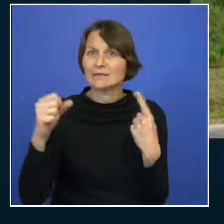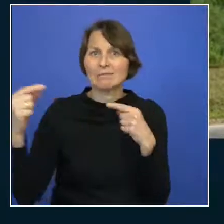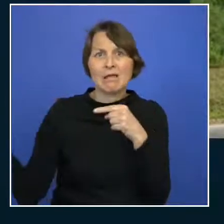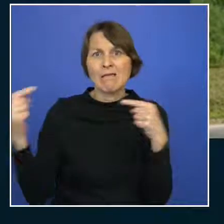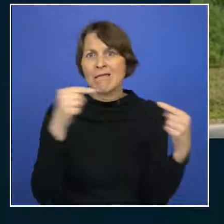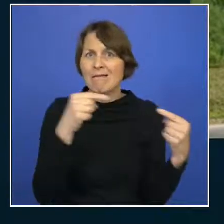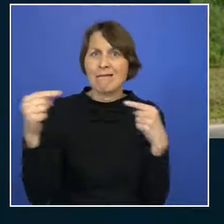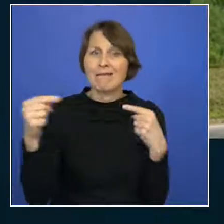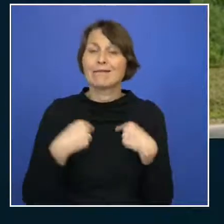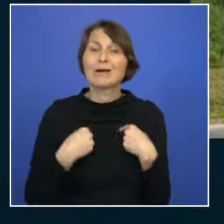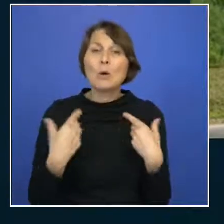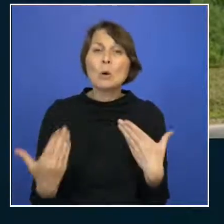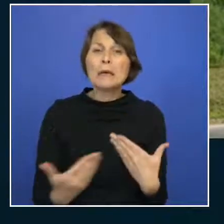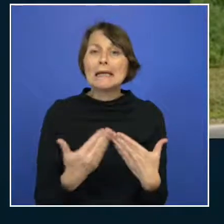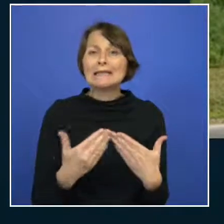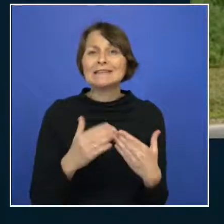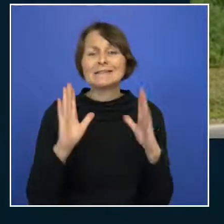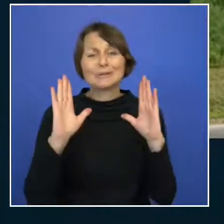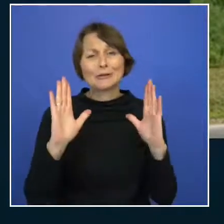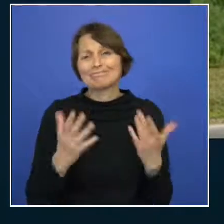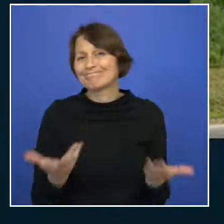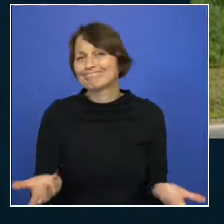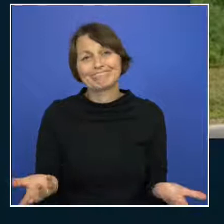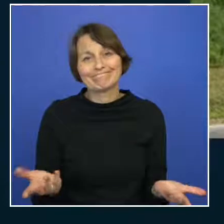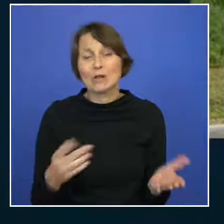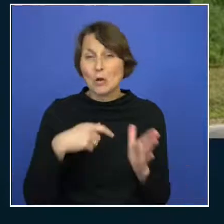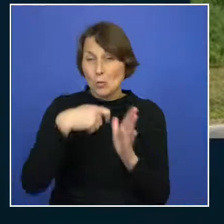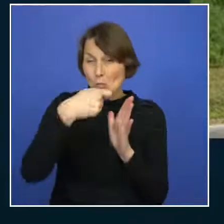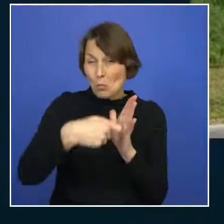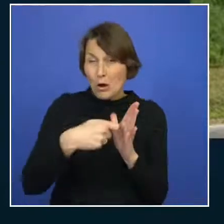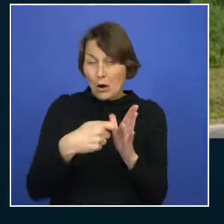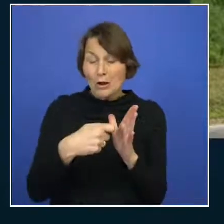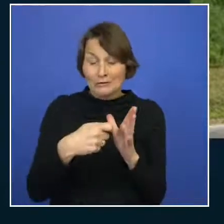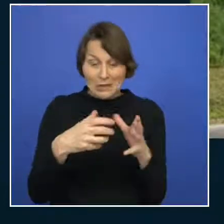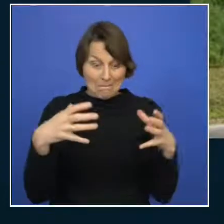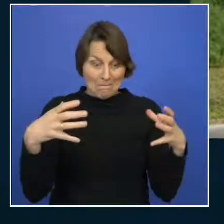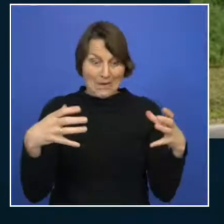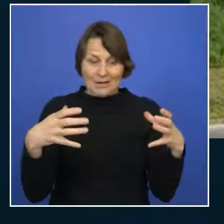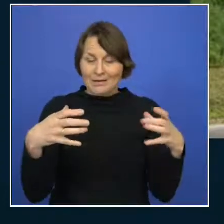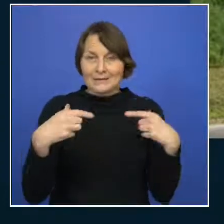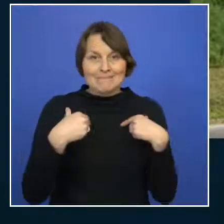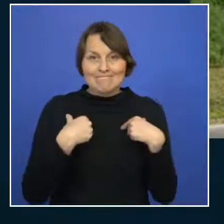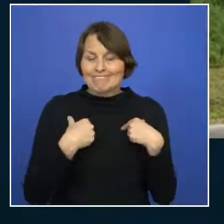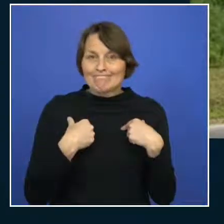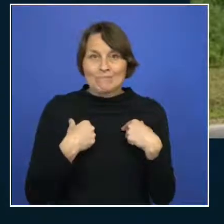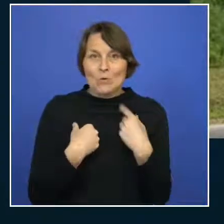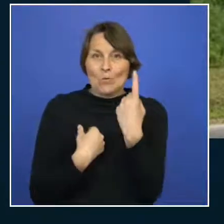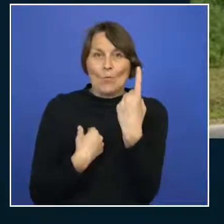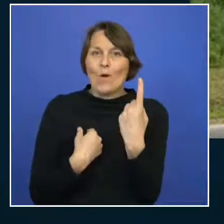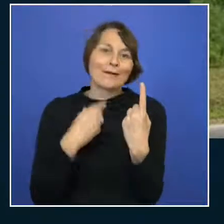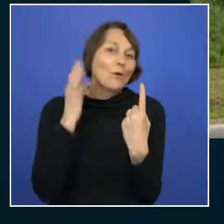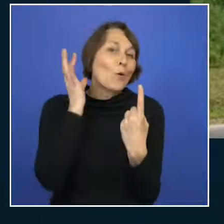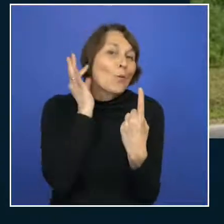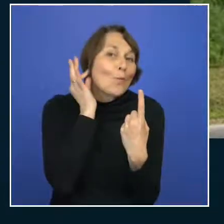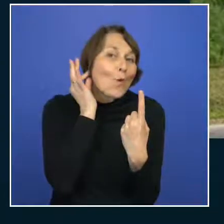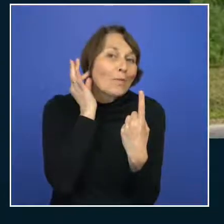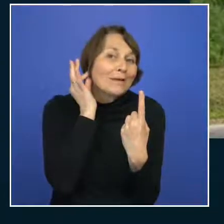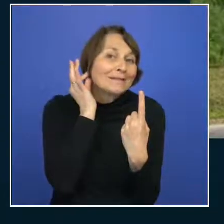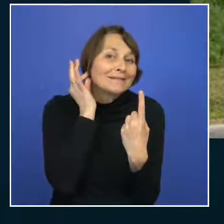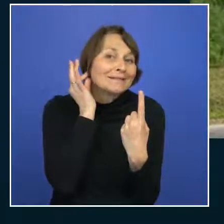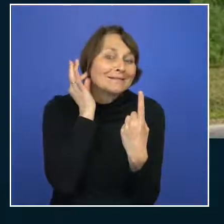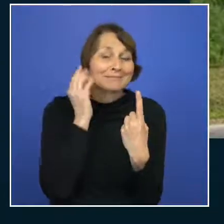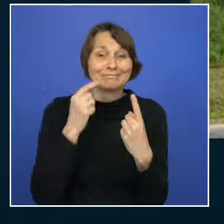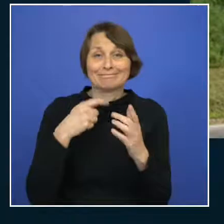easy. So it was a big project that a too big project for a one-woman project,